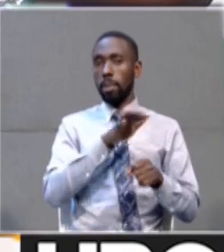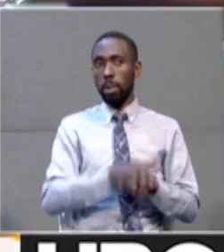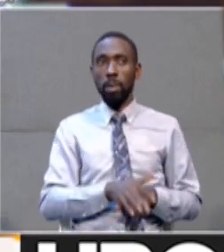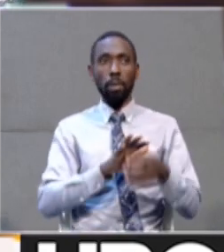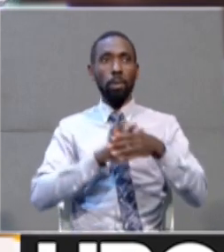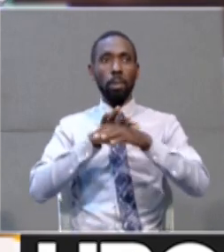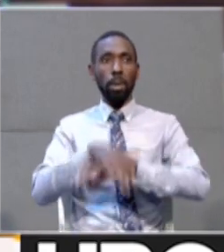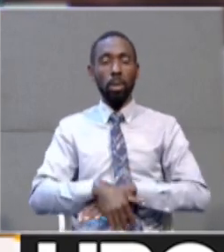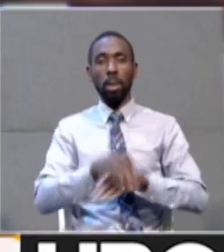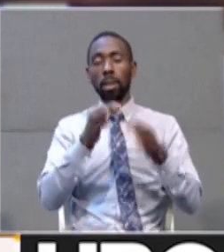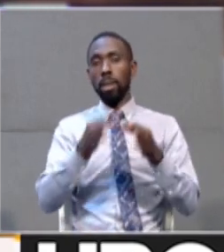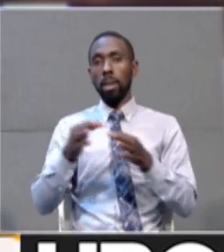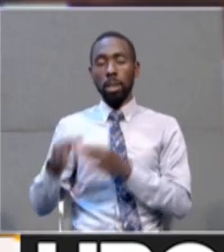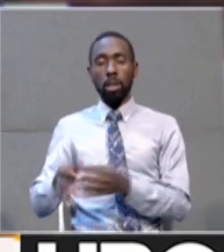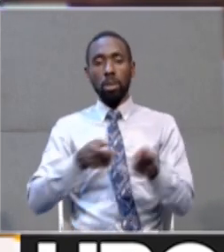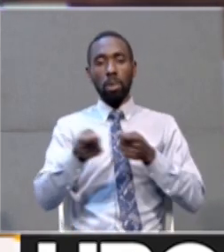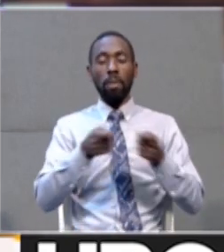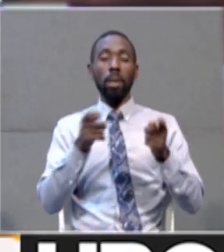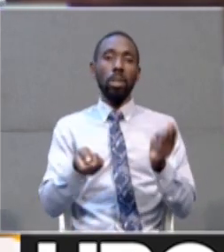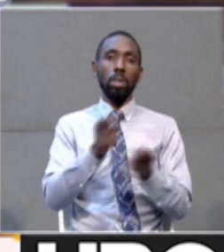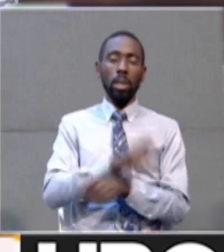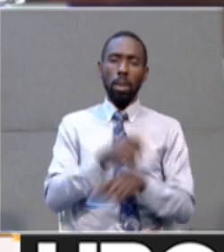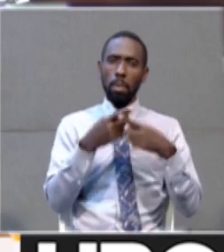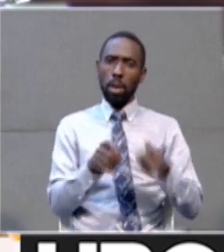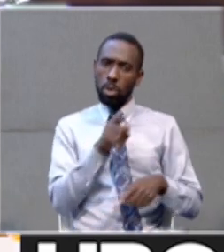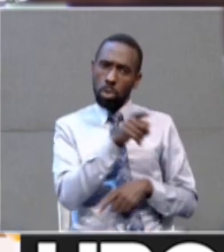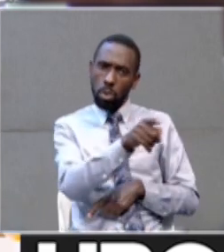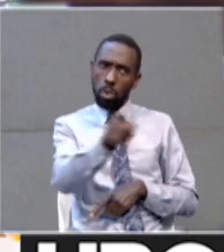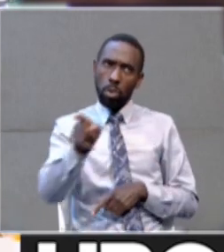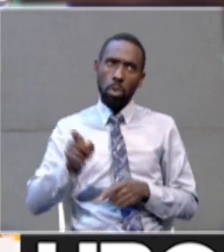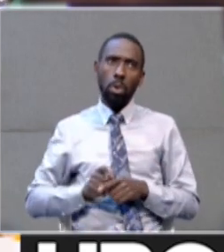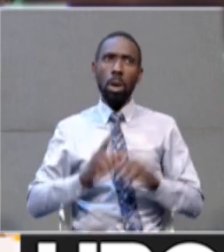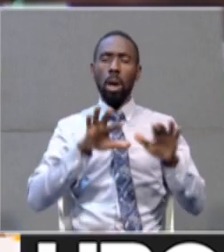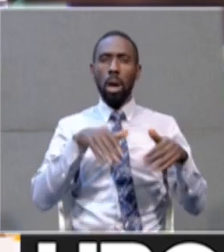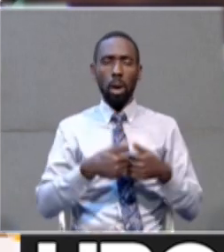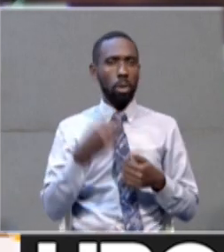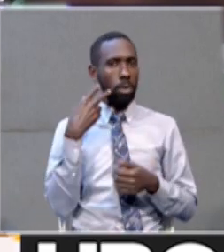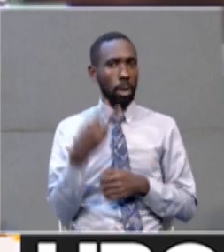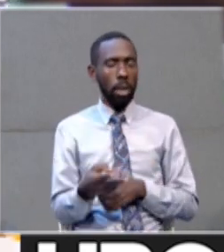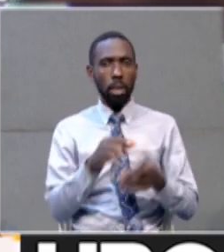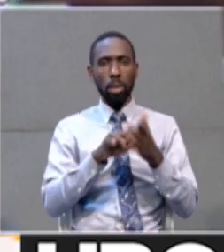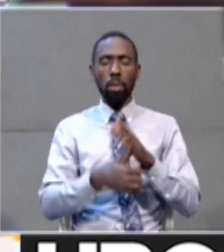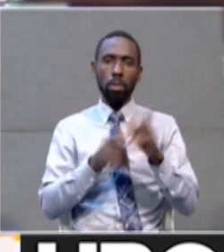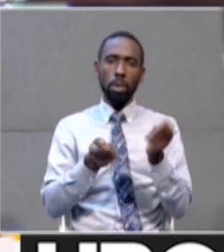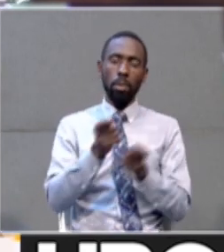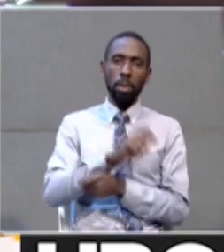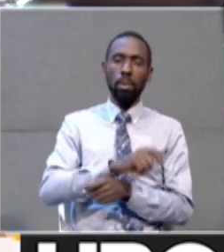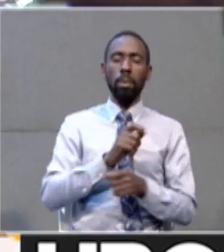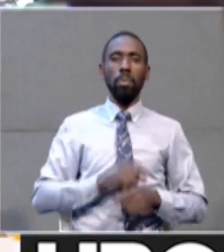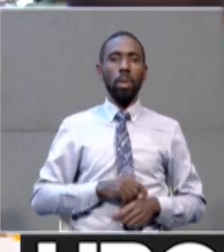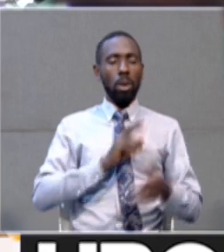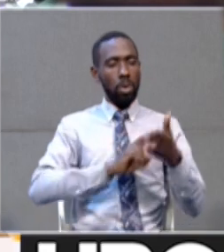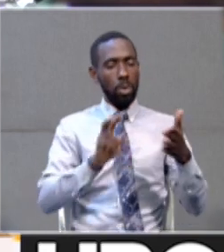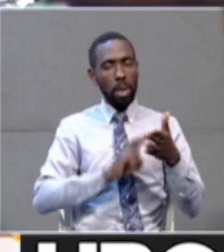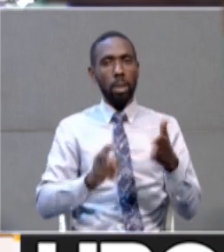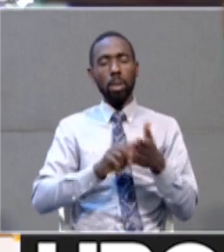us detect diseases early so that we can respond early, so we can prevent, is a testament to the sustained leadership